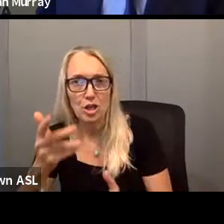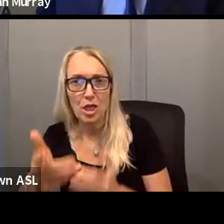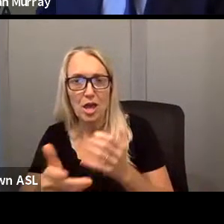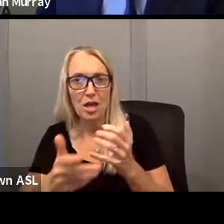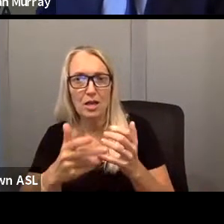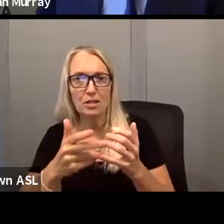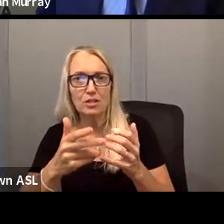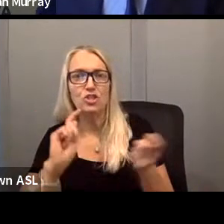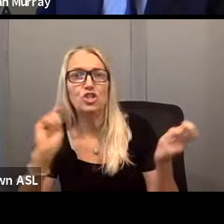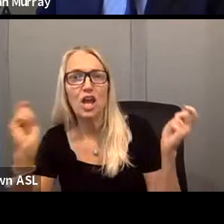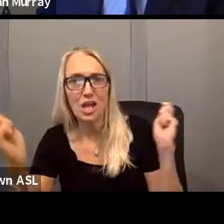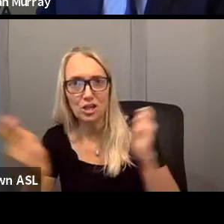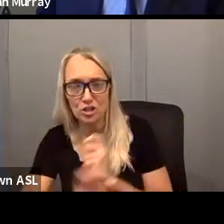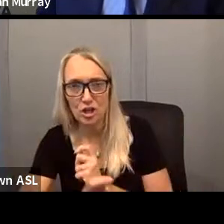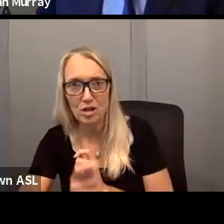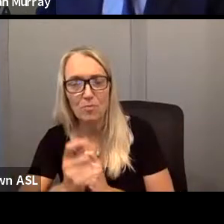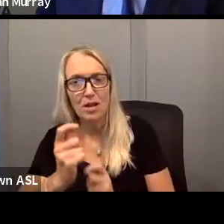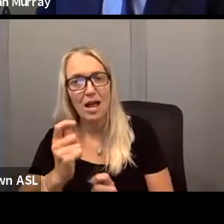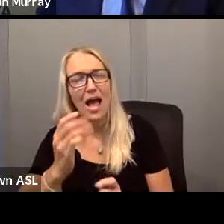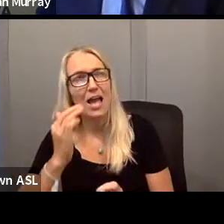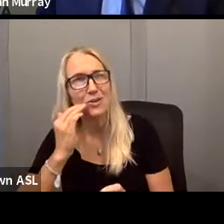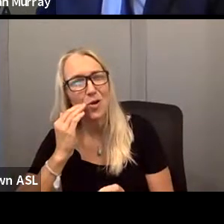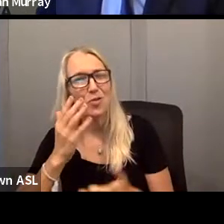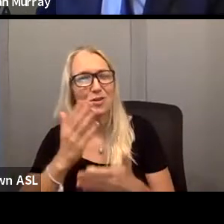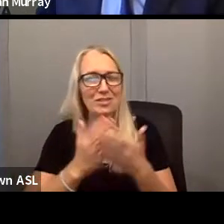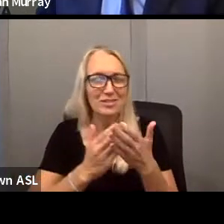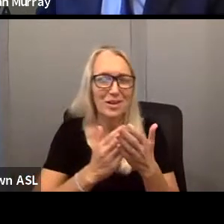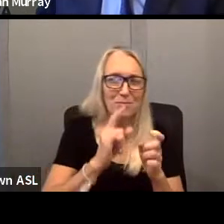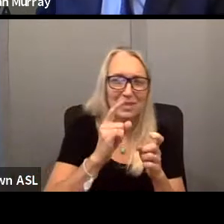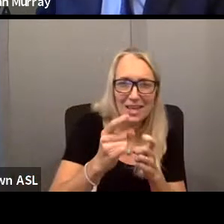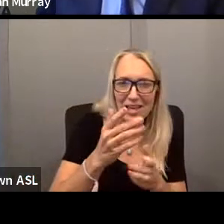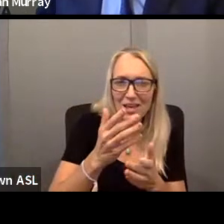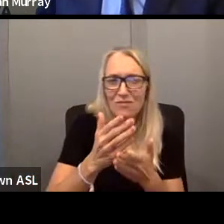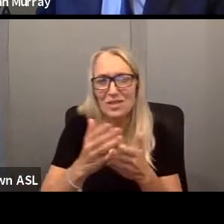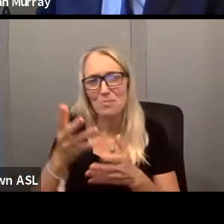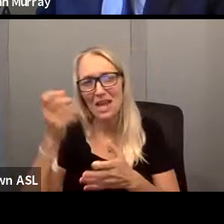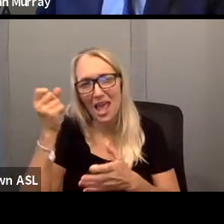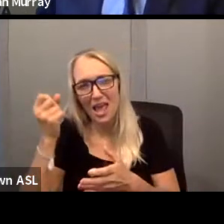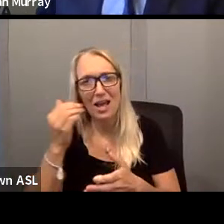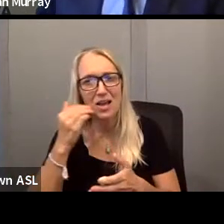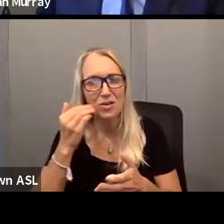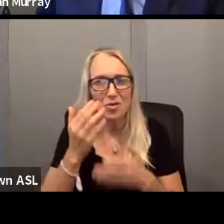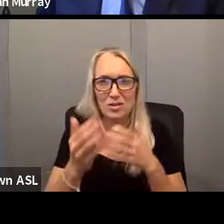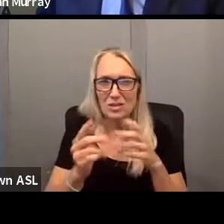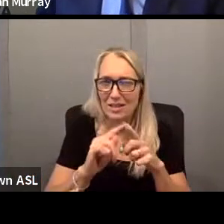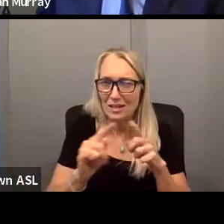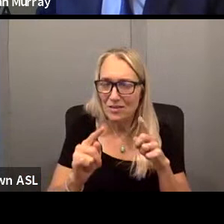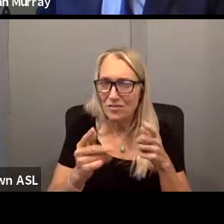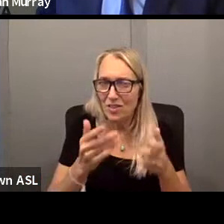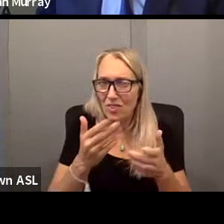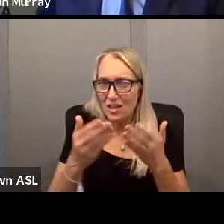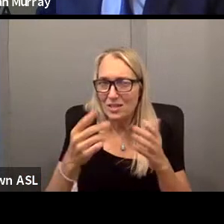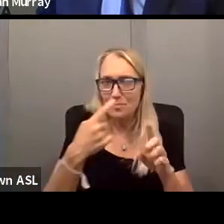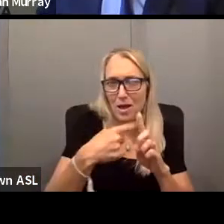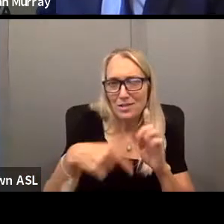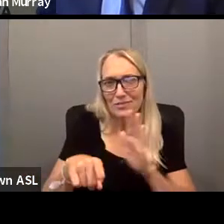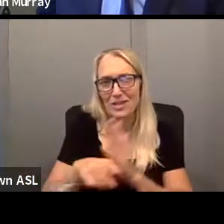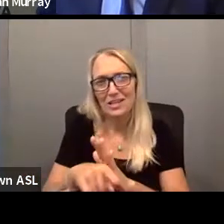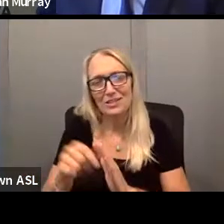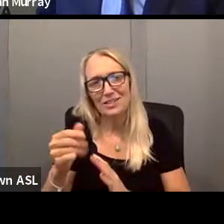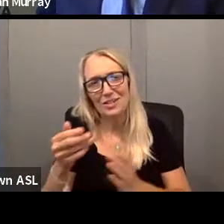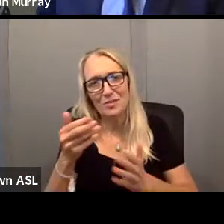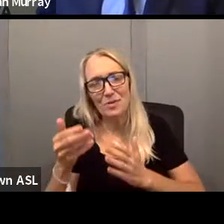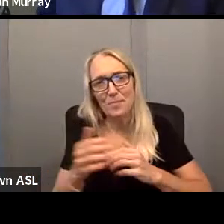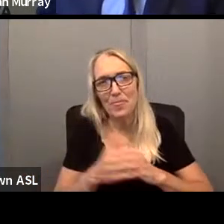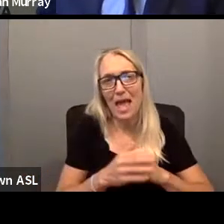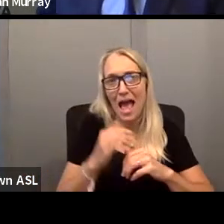trade-offs. So I'll just close out. This is personal testimony. I happen to serve as the Pierce County, the chair of the